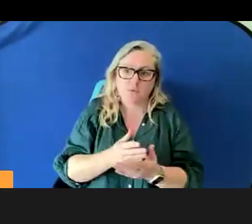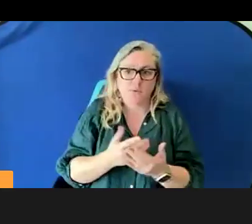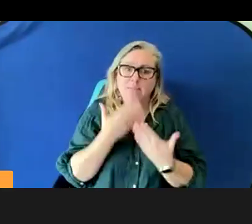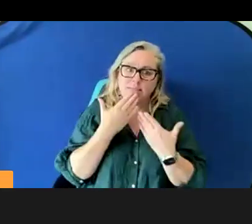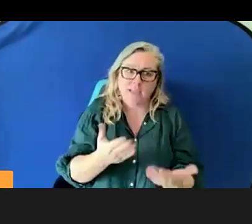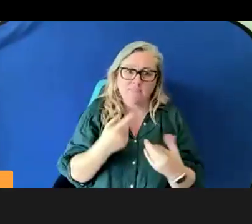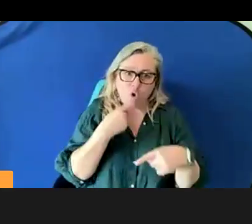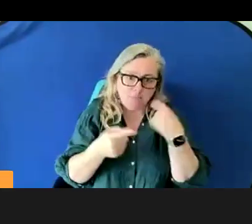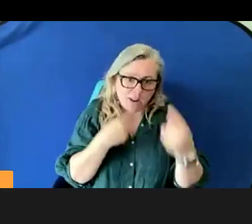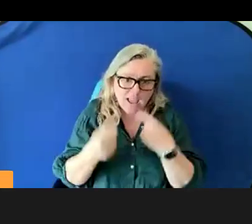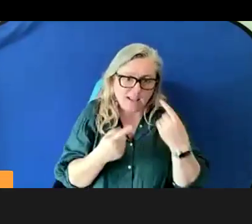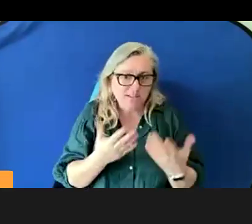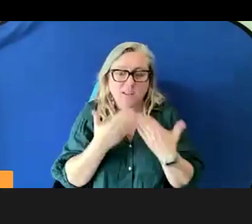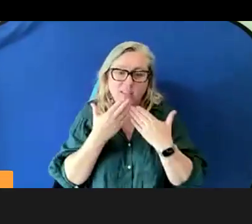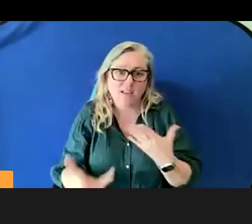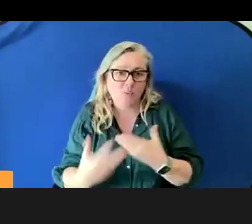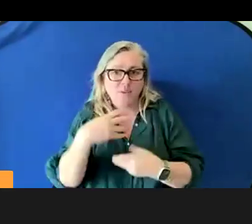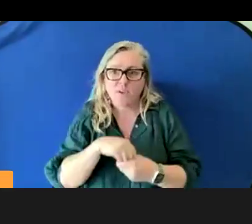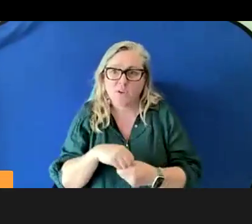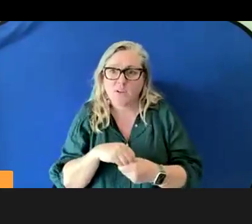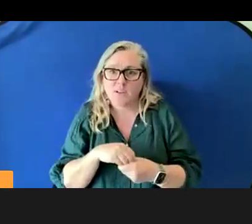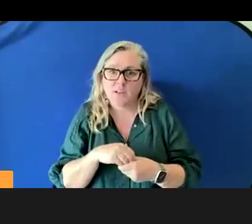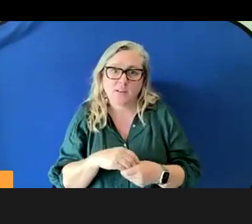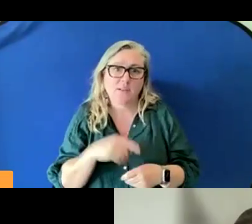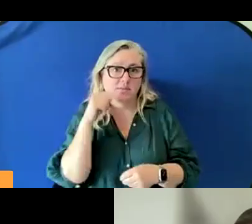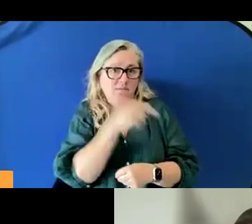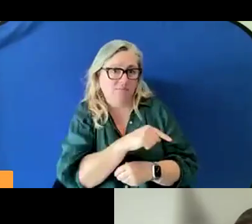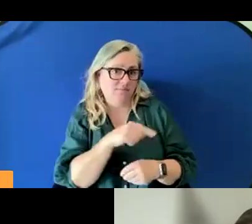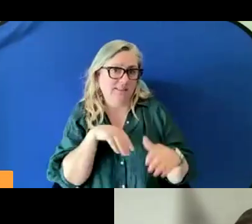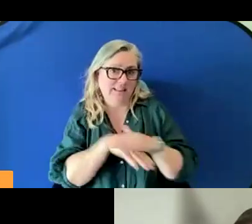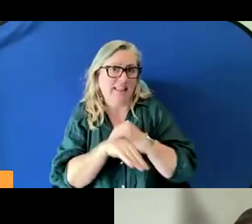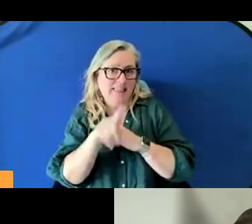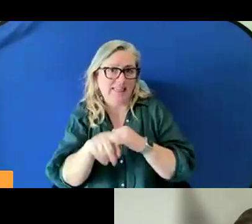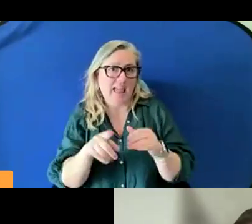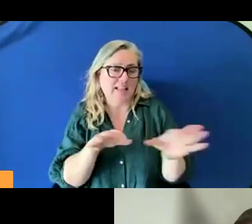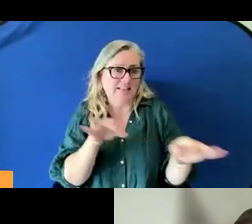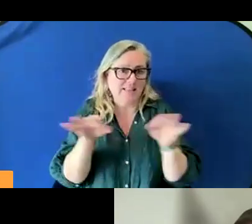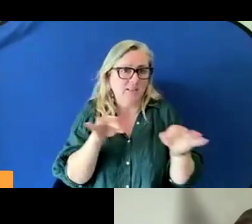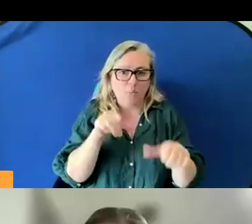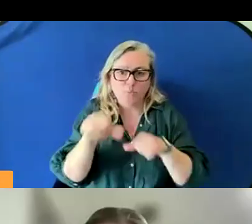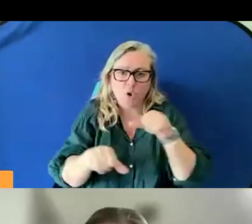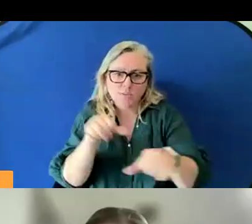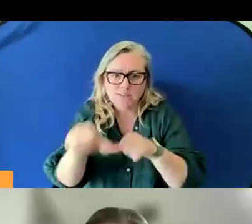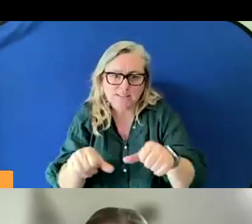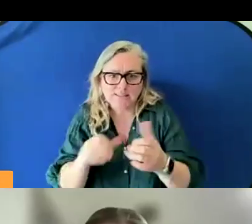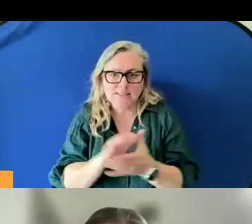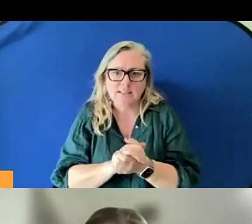and thank you for being involved, Layne and Jennifer, in the co-design process. Layne,